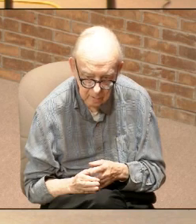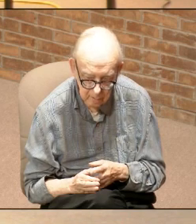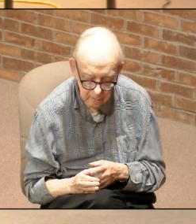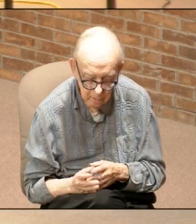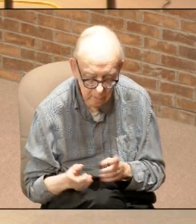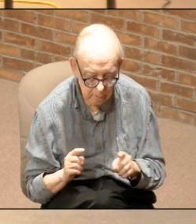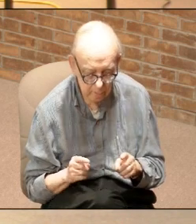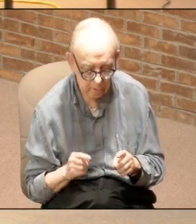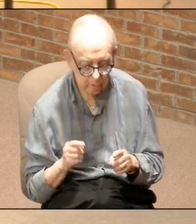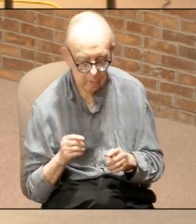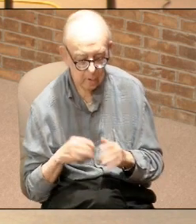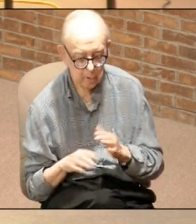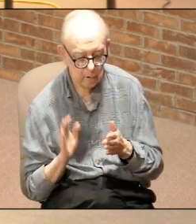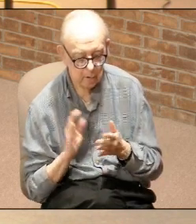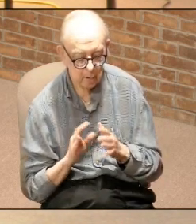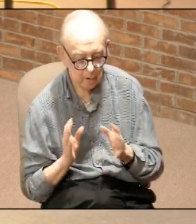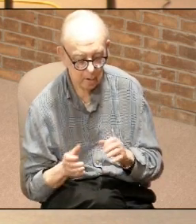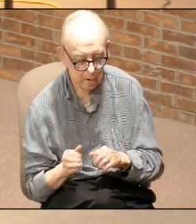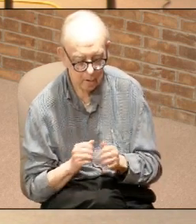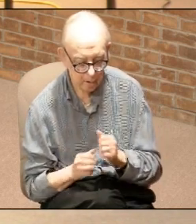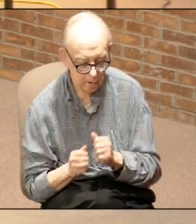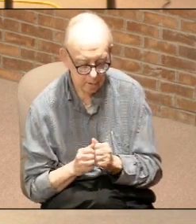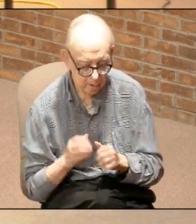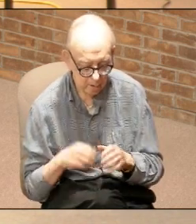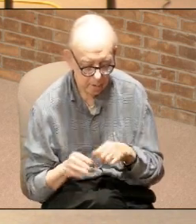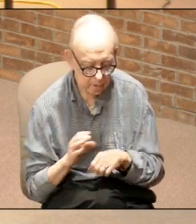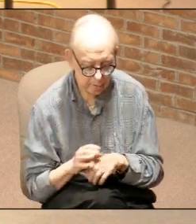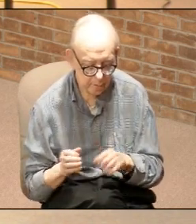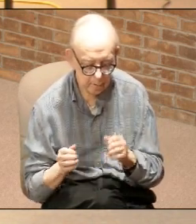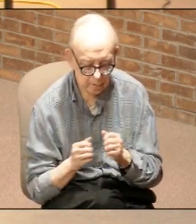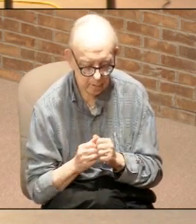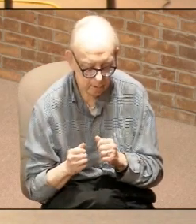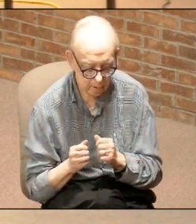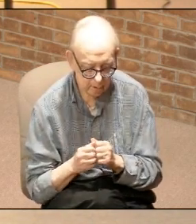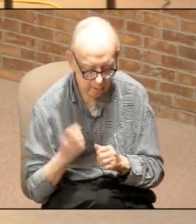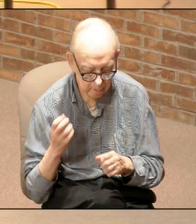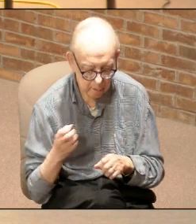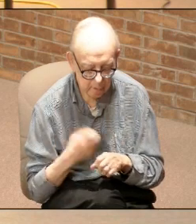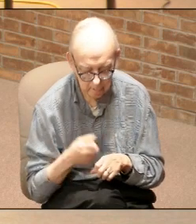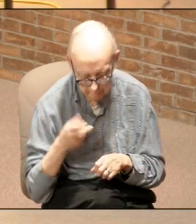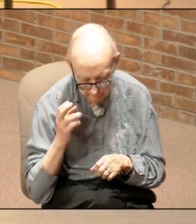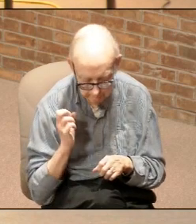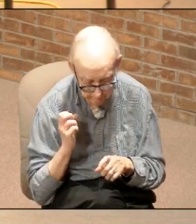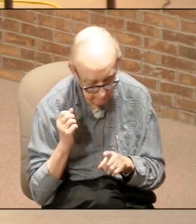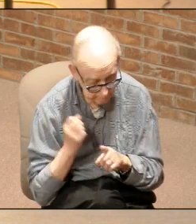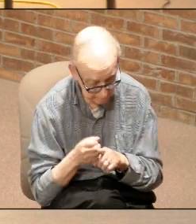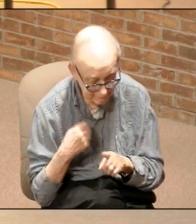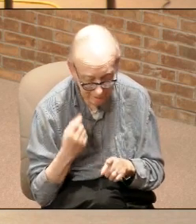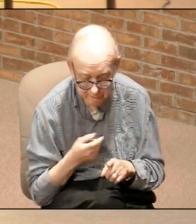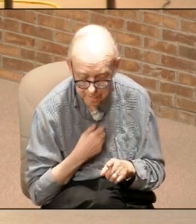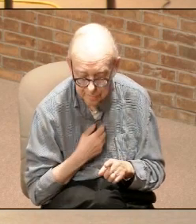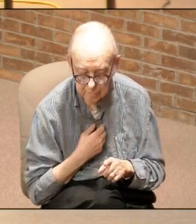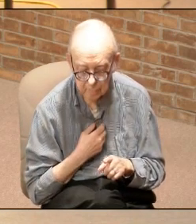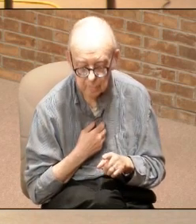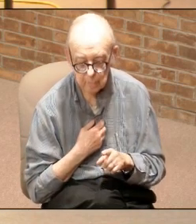when you're in a small group together you're in a church together it is hard for him to attack us